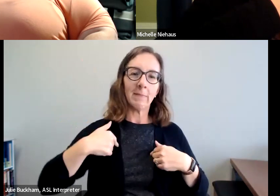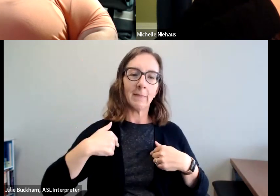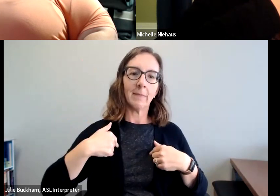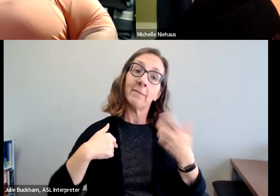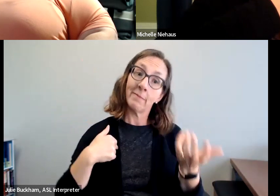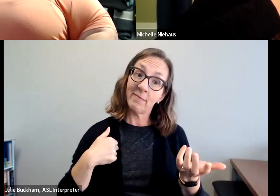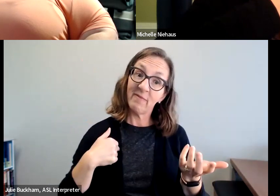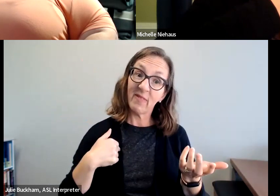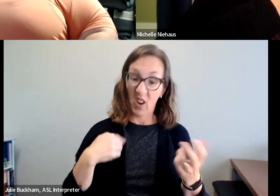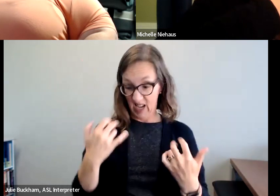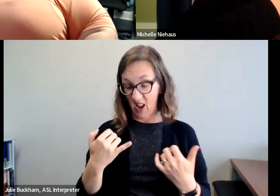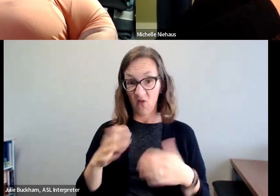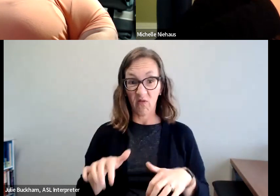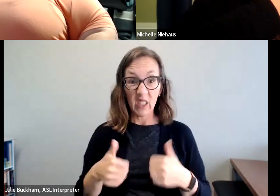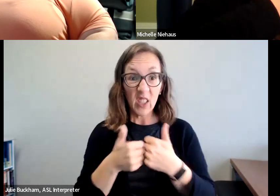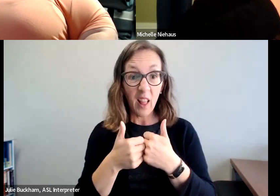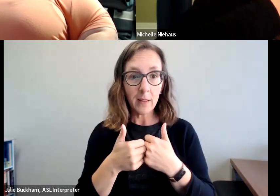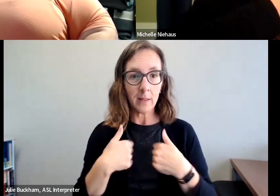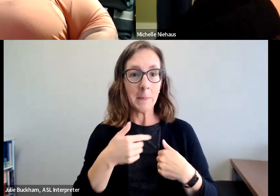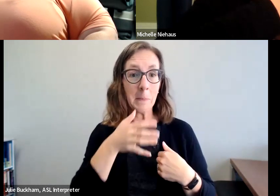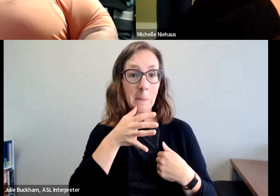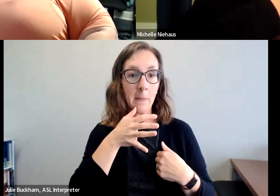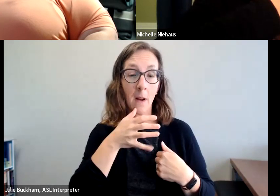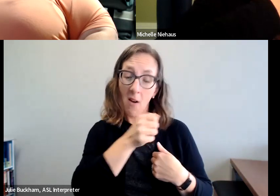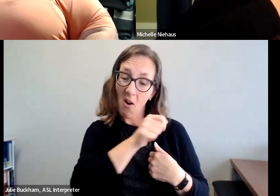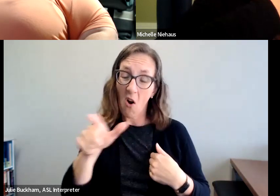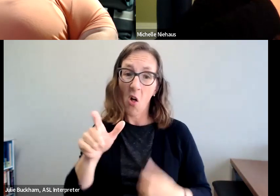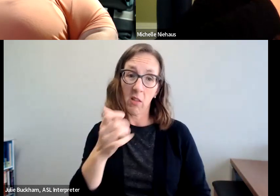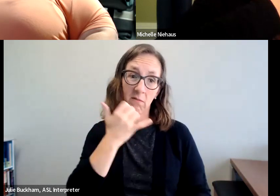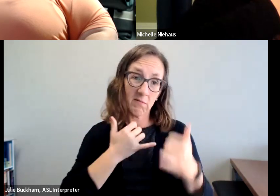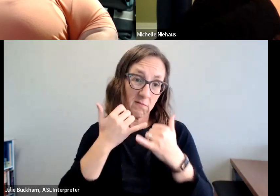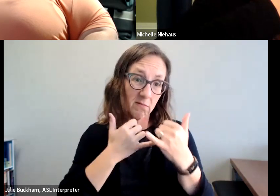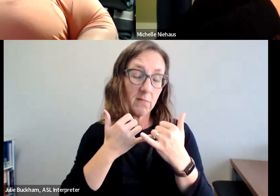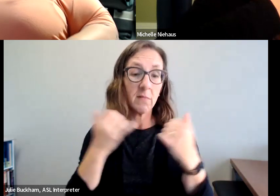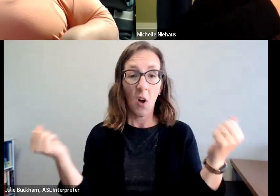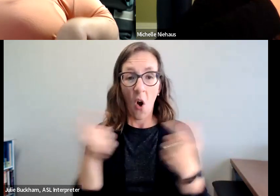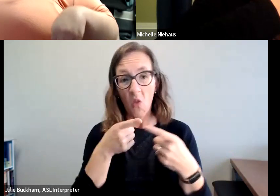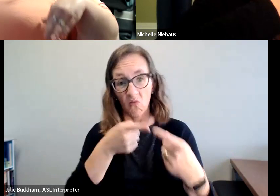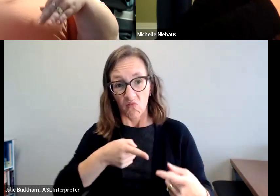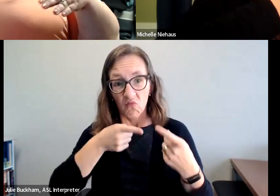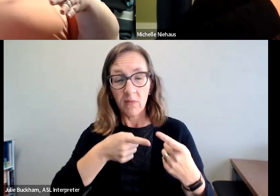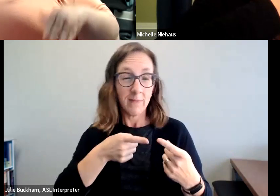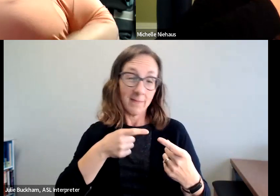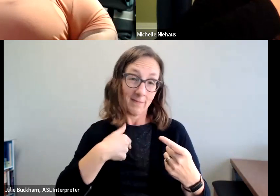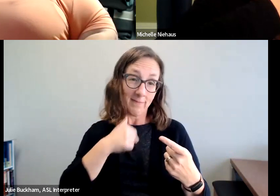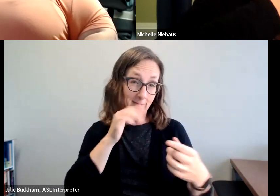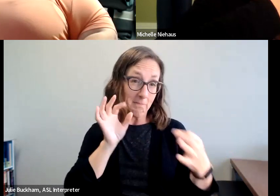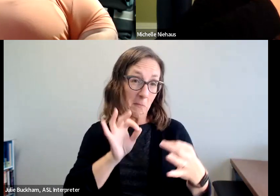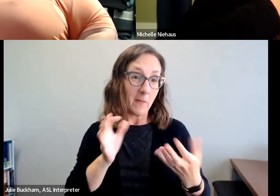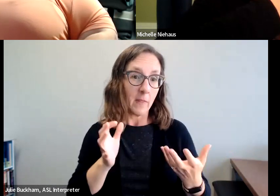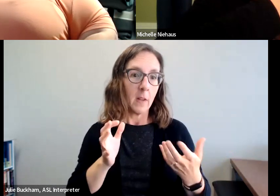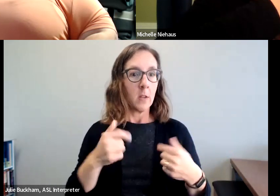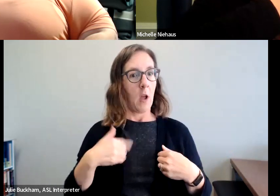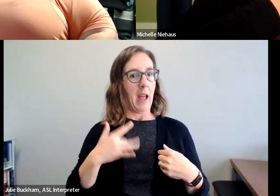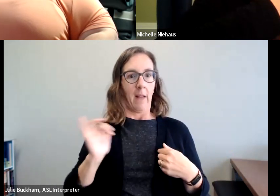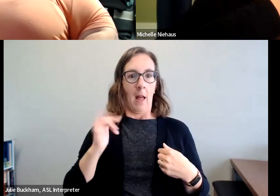make mistakes and we all struggle and we all fall. So I'm always on audition, as